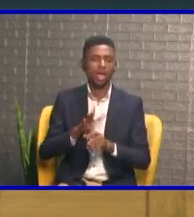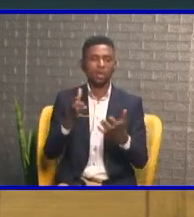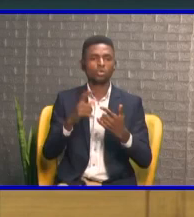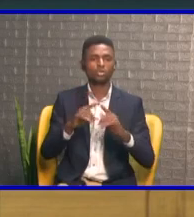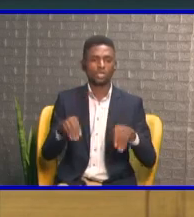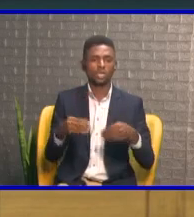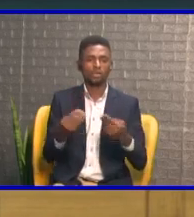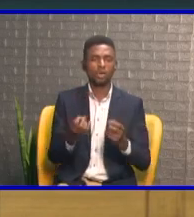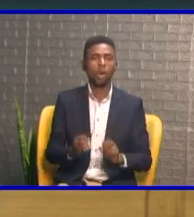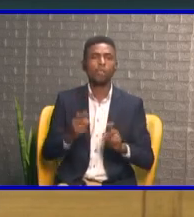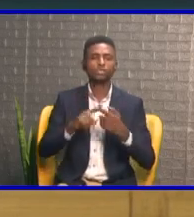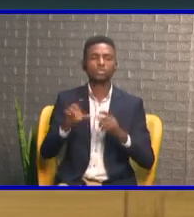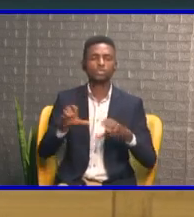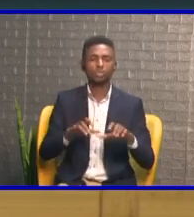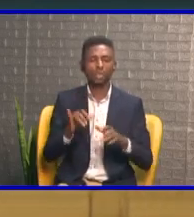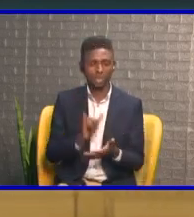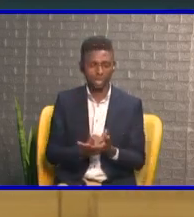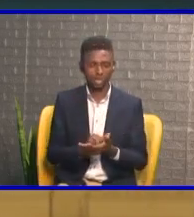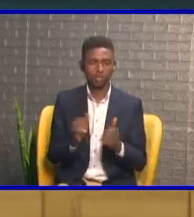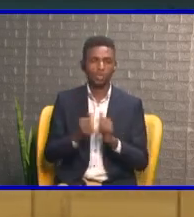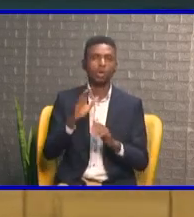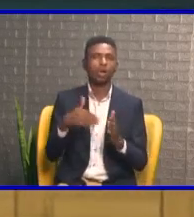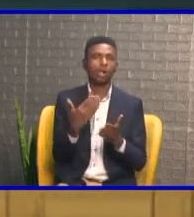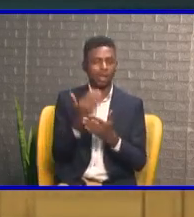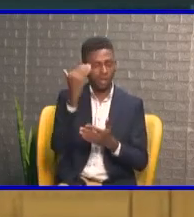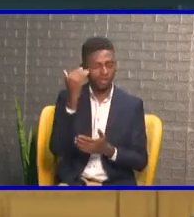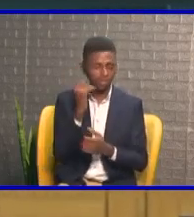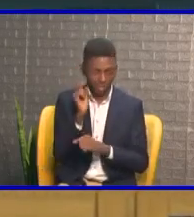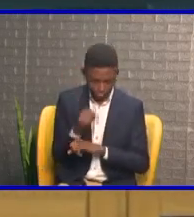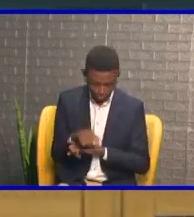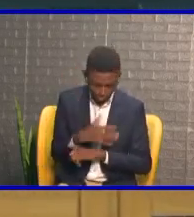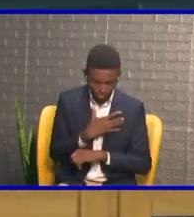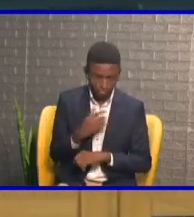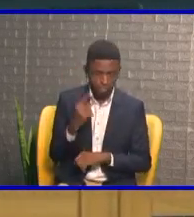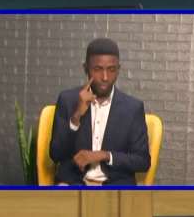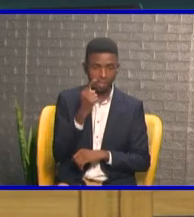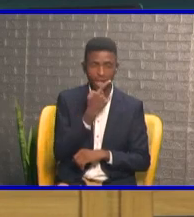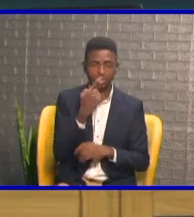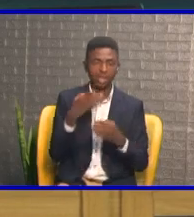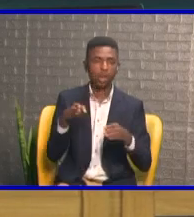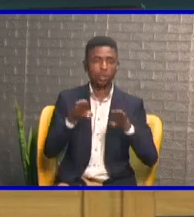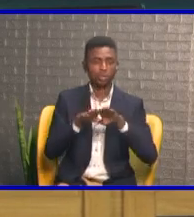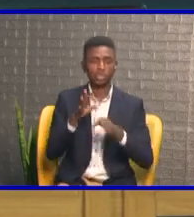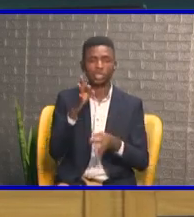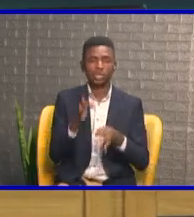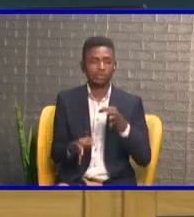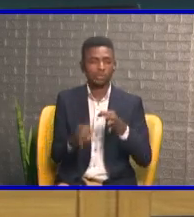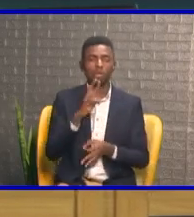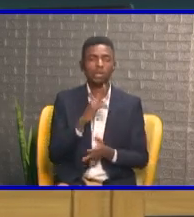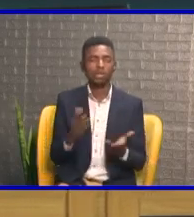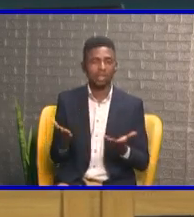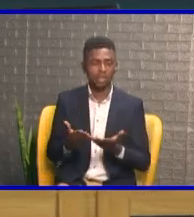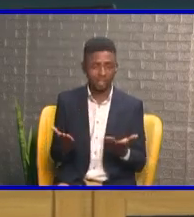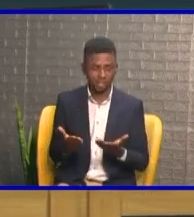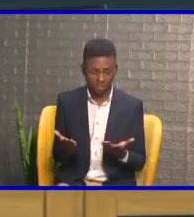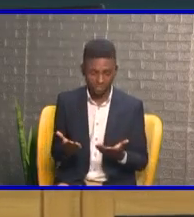to do that with all heads bowed and eyes closed. If you are in this auditorium, I'll make the confession also for